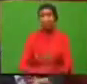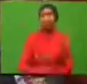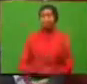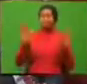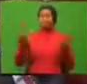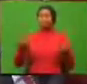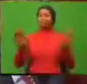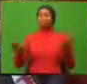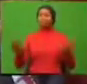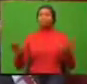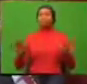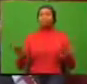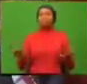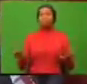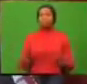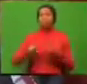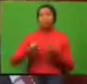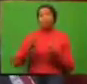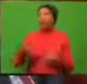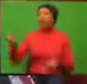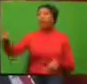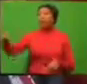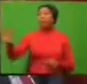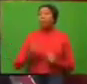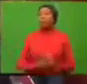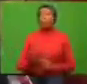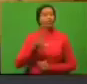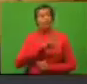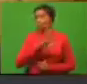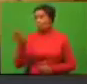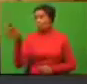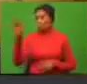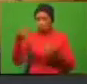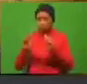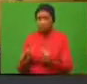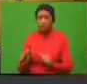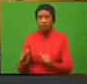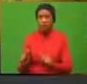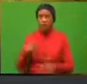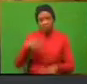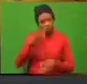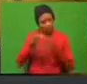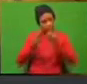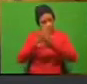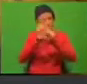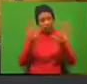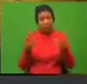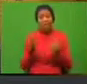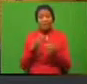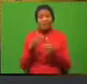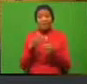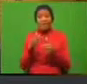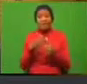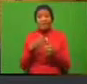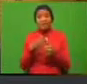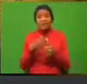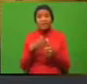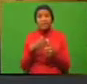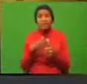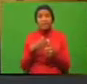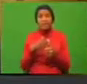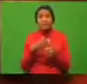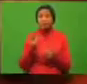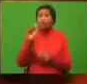Order, honourable members, what is your point of order? No, Chair, let me just clarify it first on the table.